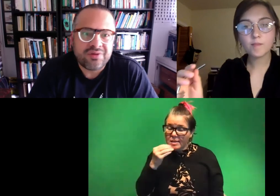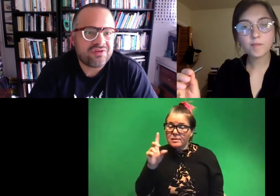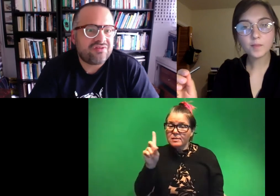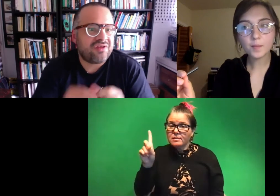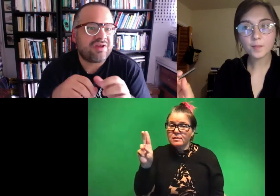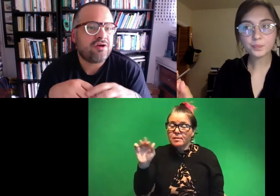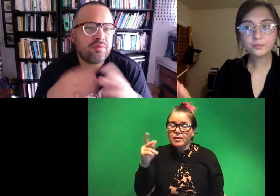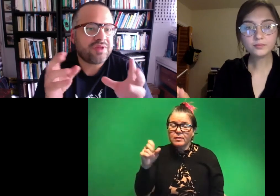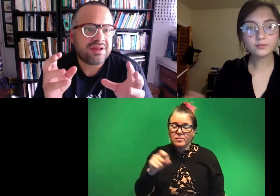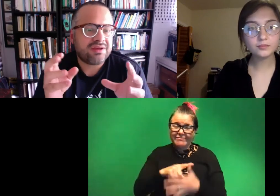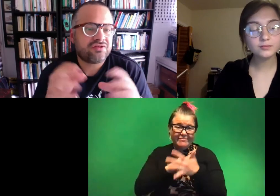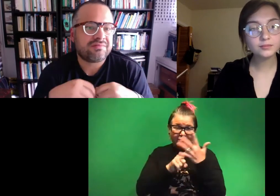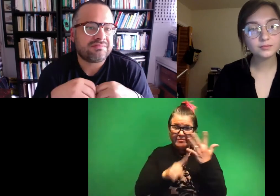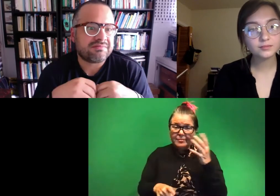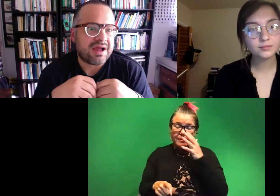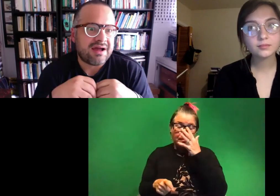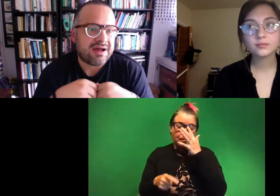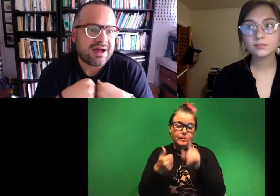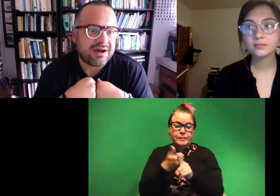So it's a group that is